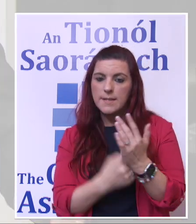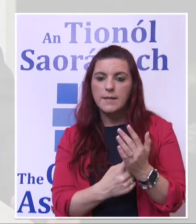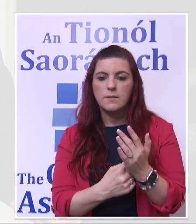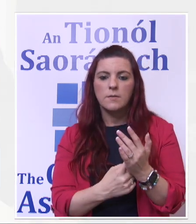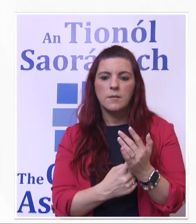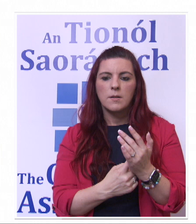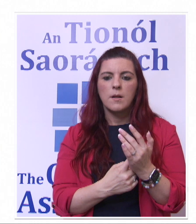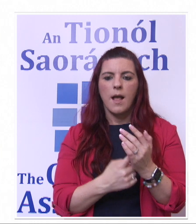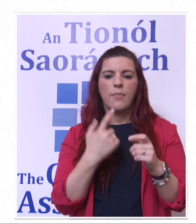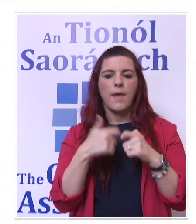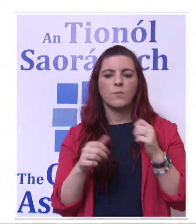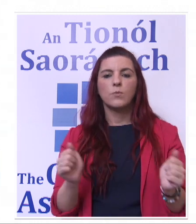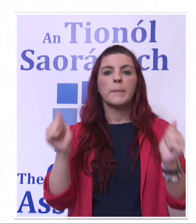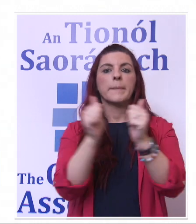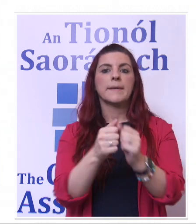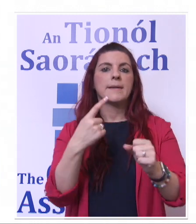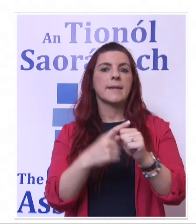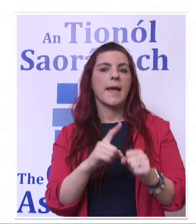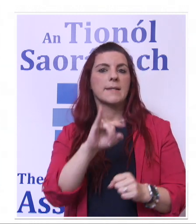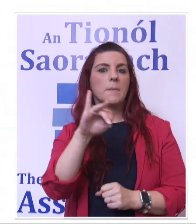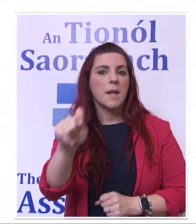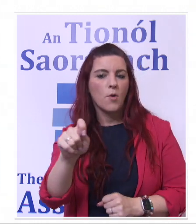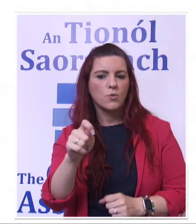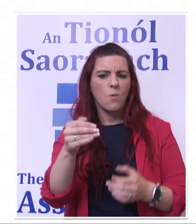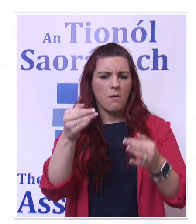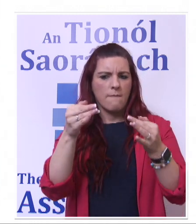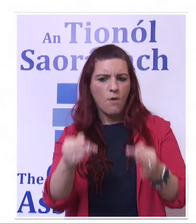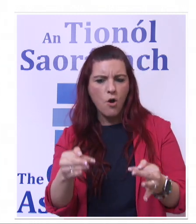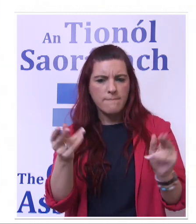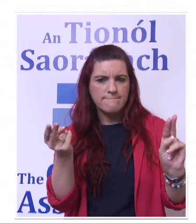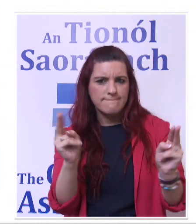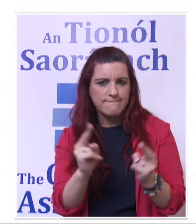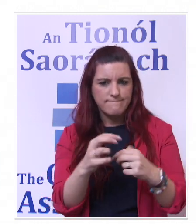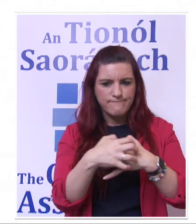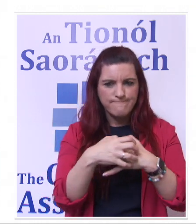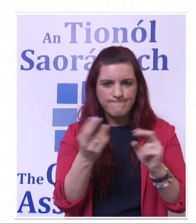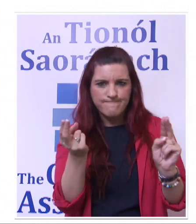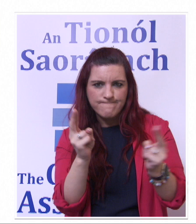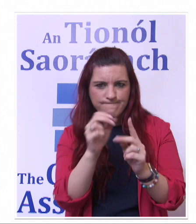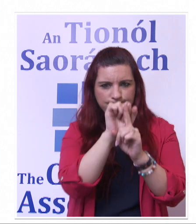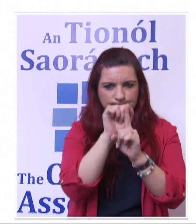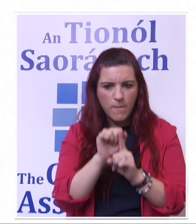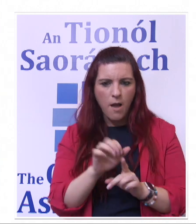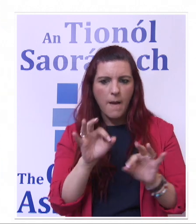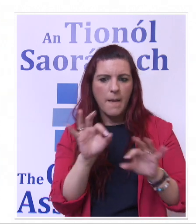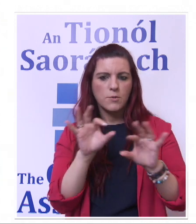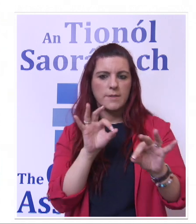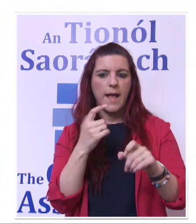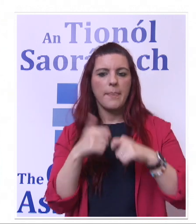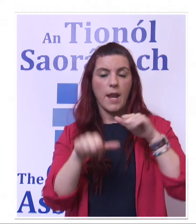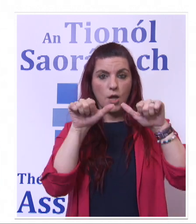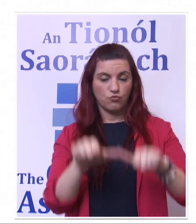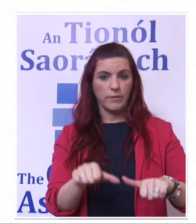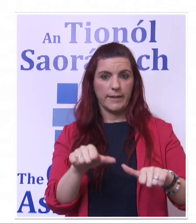we convene again in September, the date to be confirmed, we'll narrow down and debate those options, and then agree our ballot papers